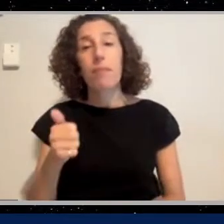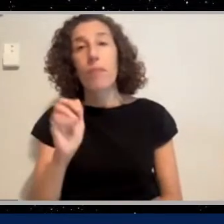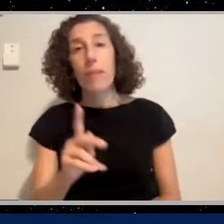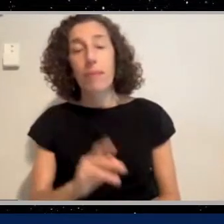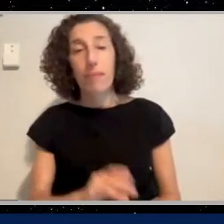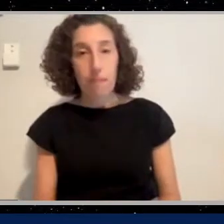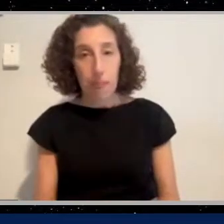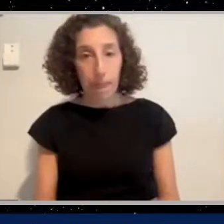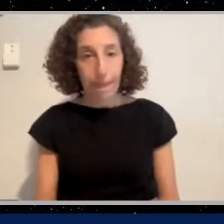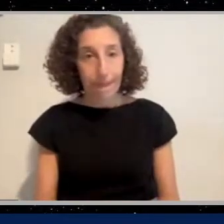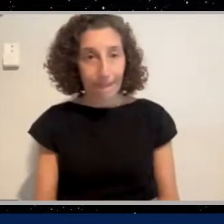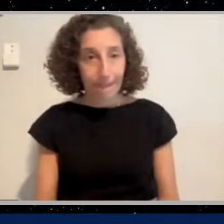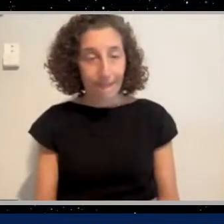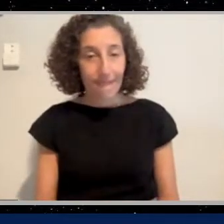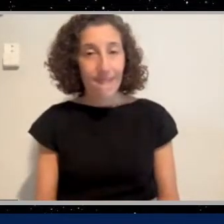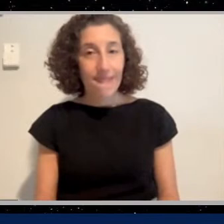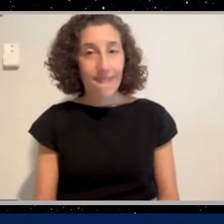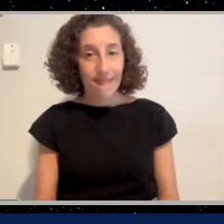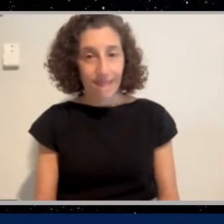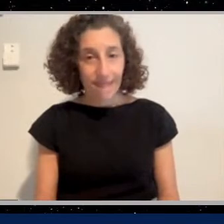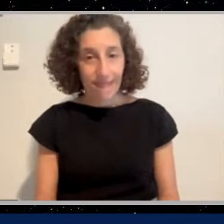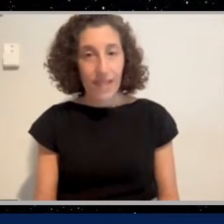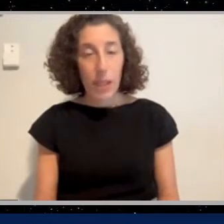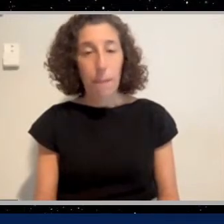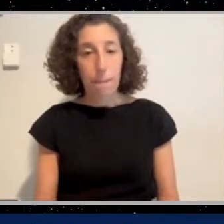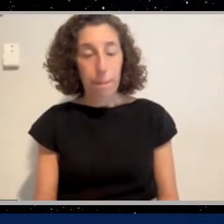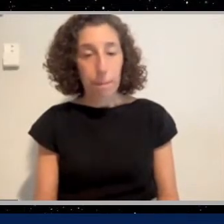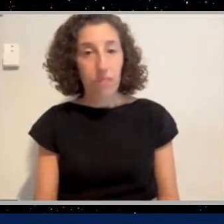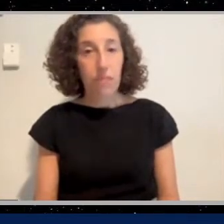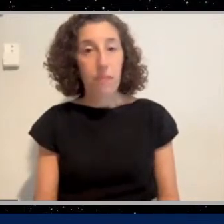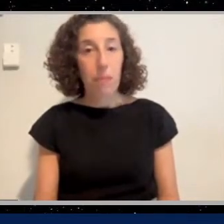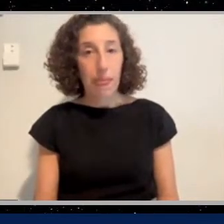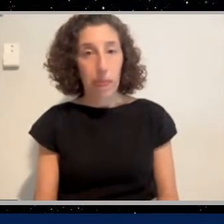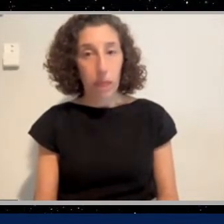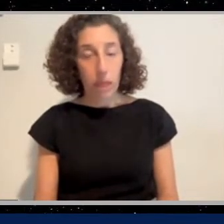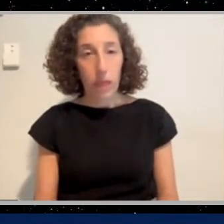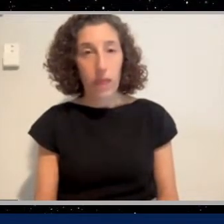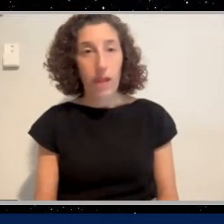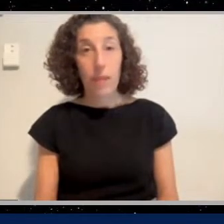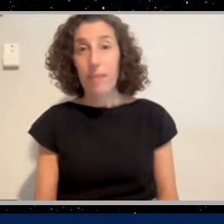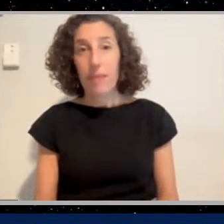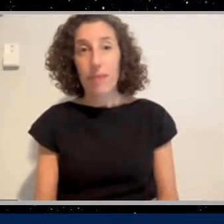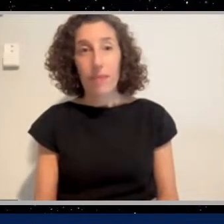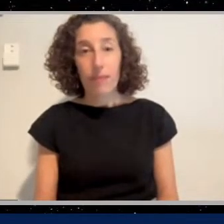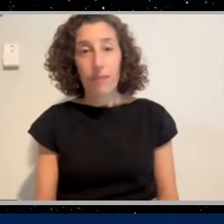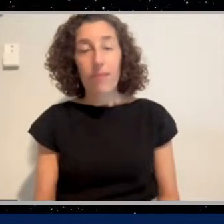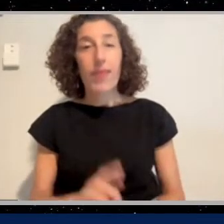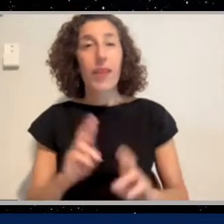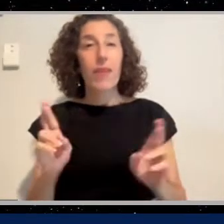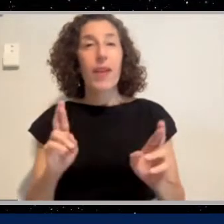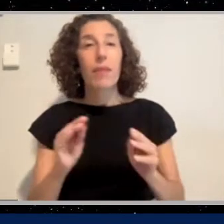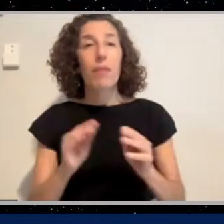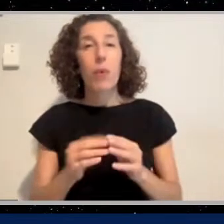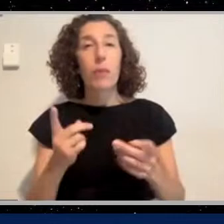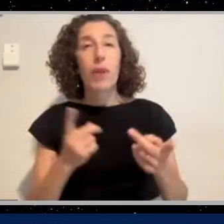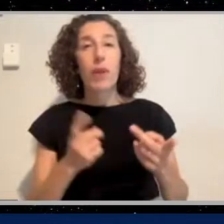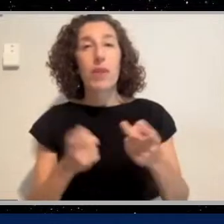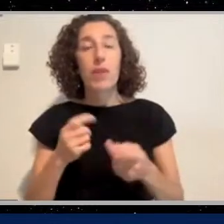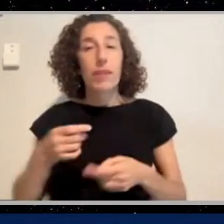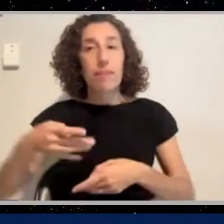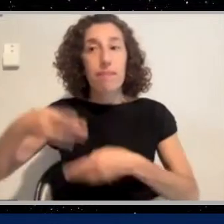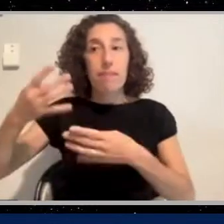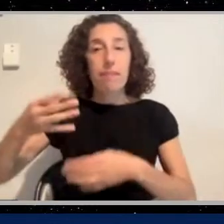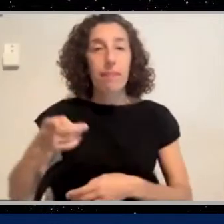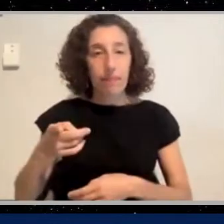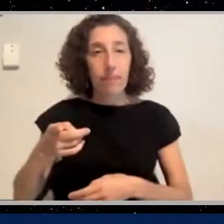Like, I mean... Right. Nope, bye. I'm clicking on everything here. We've talked about some experiments.